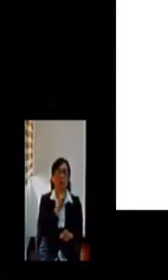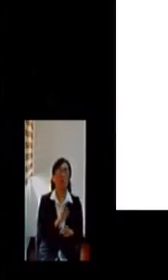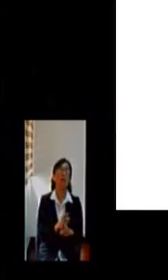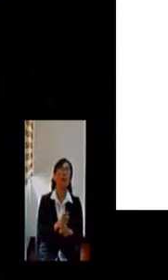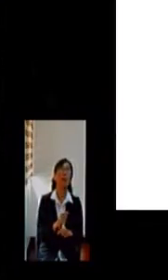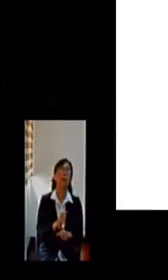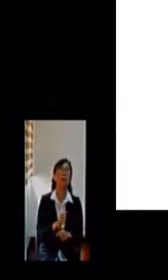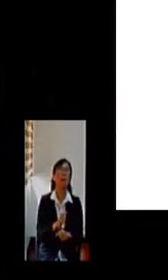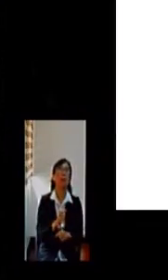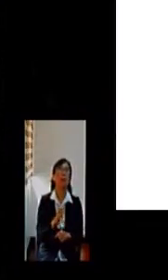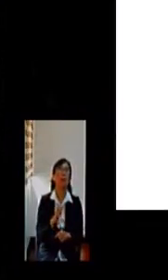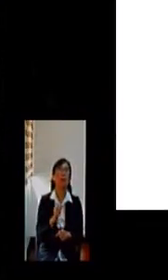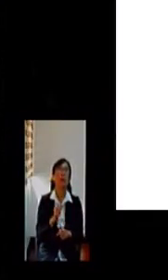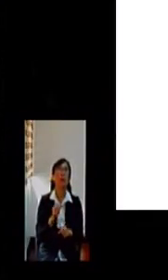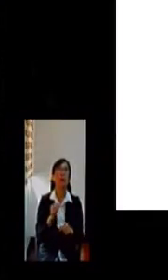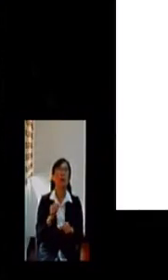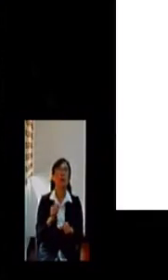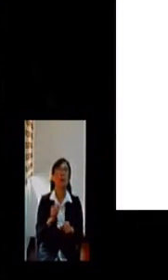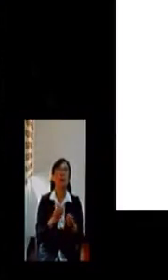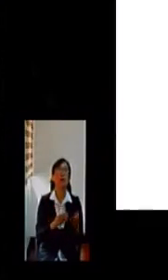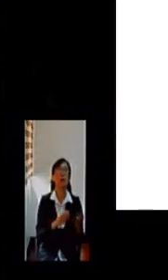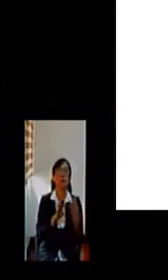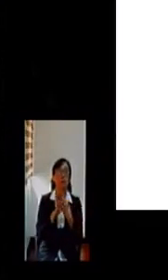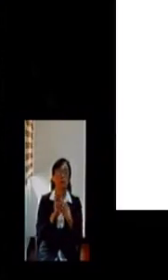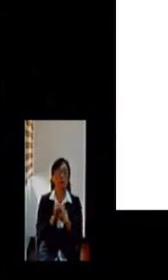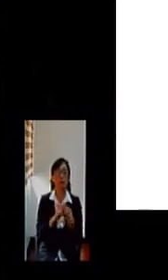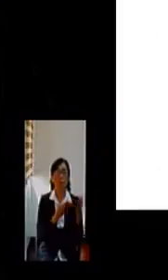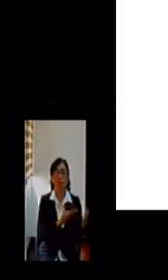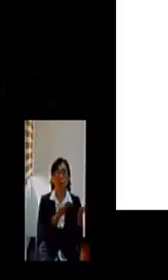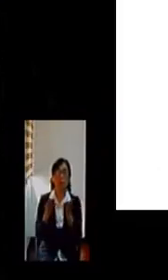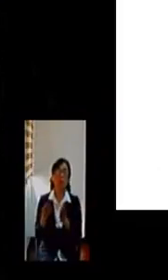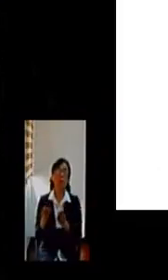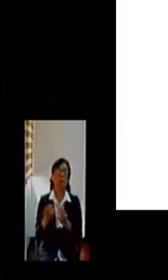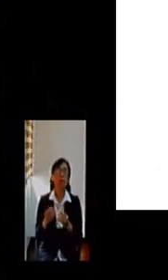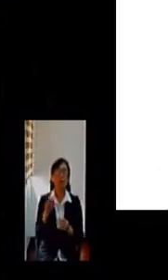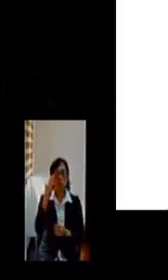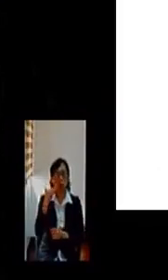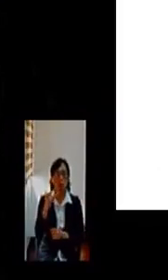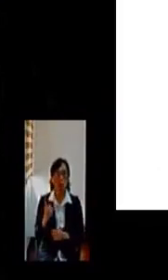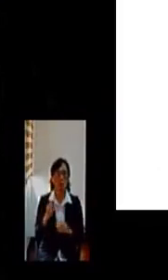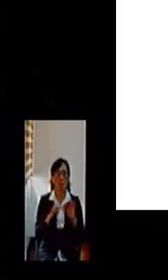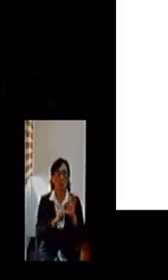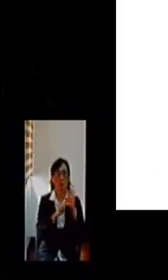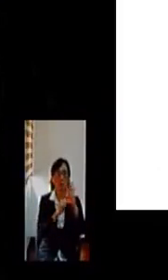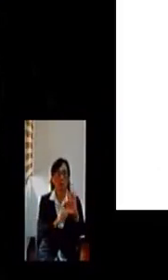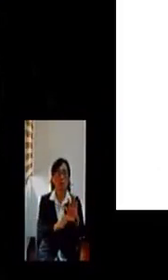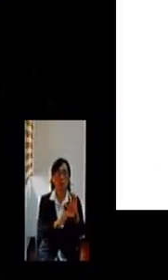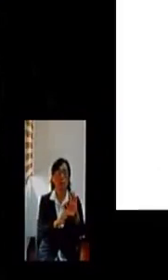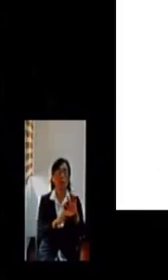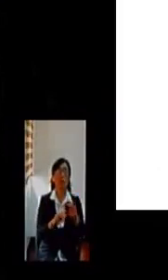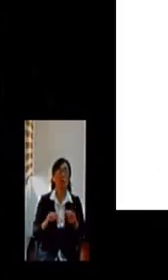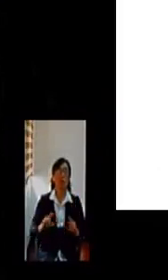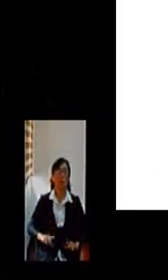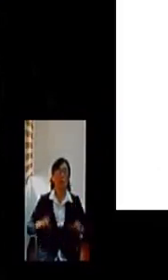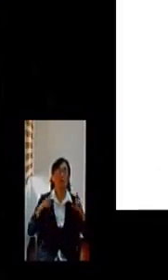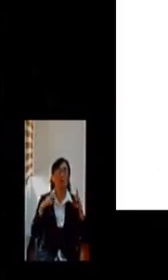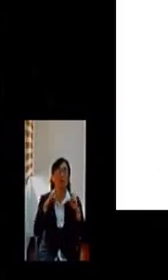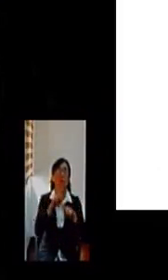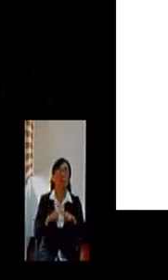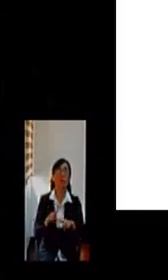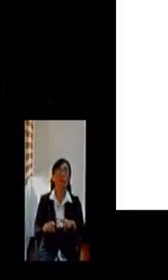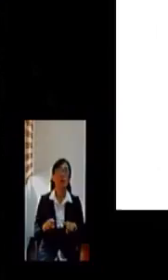So brings us to why this manifestation is biodiversity focus.